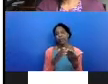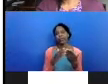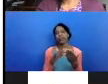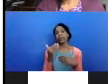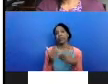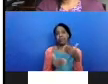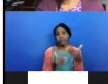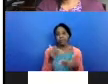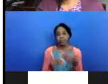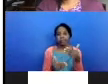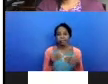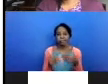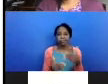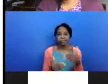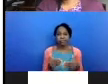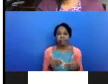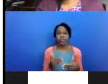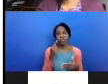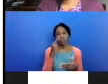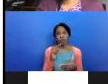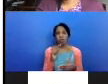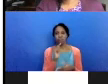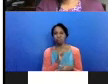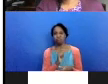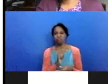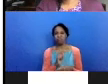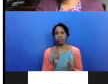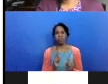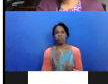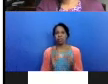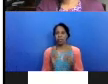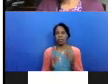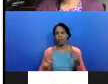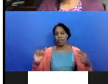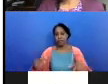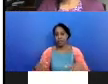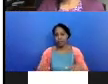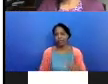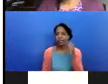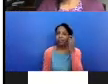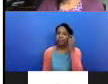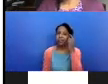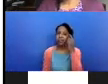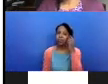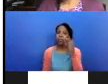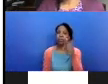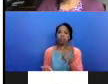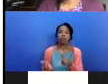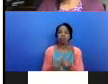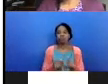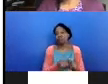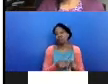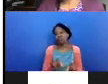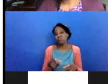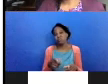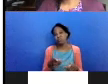It's a big part of that early stage is also just giving the men permission, or people who've done harm, permission to feel ashamed about what